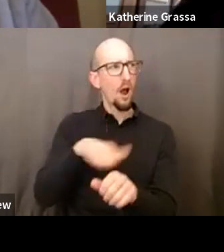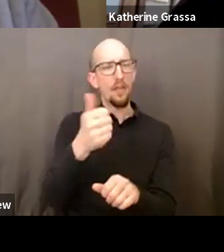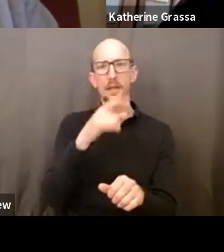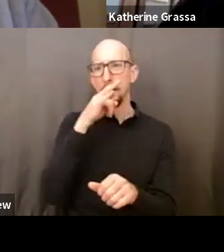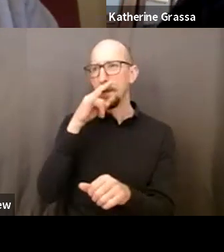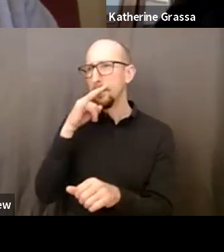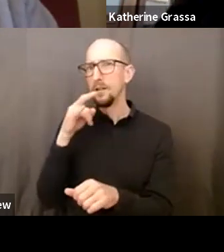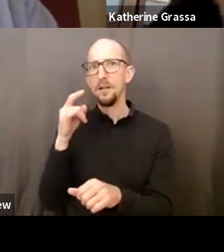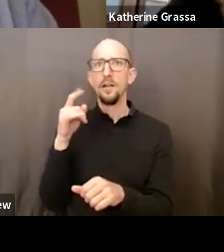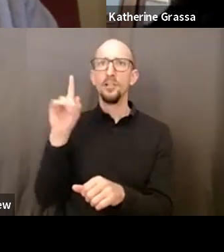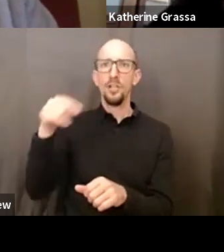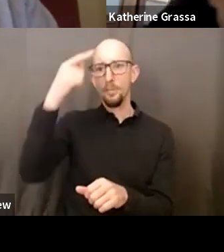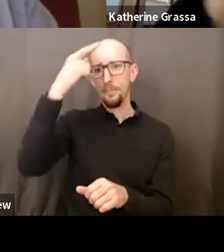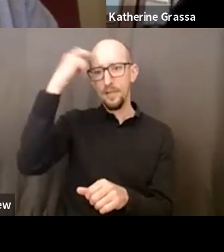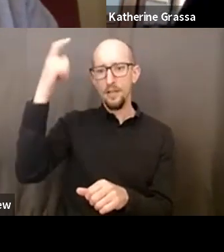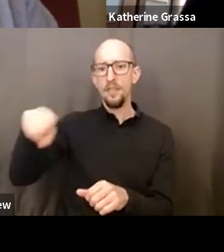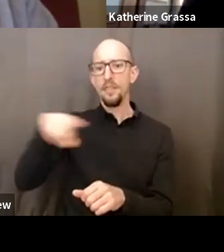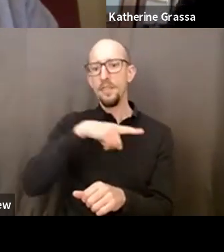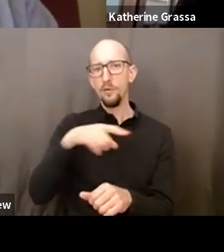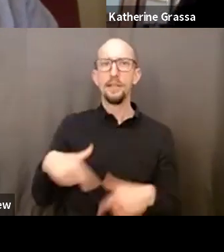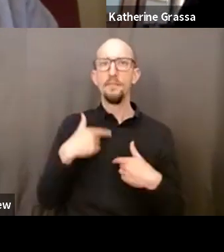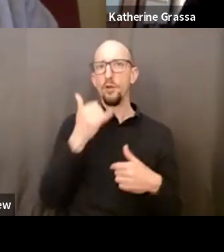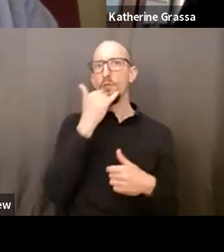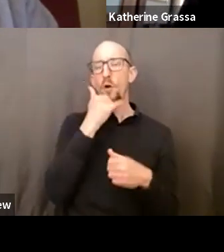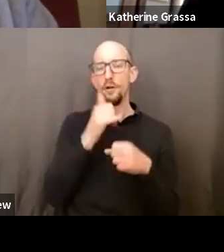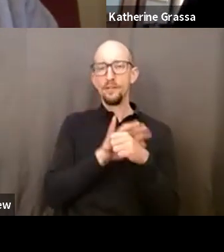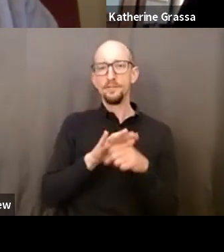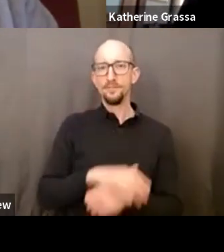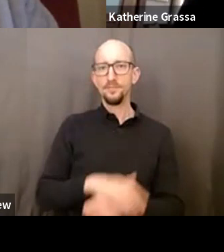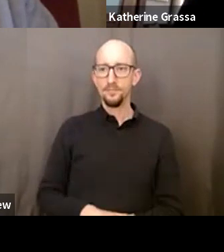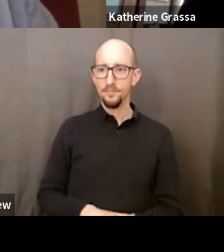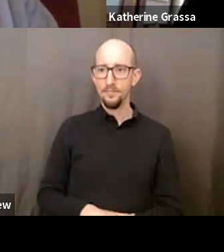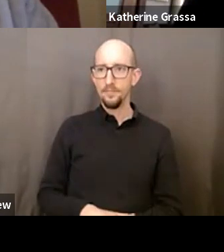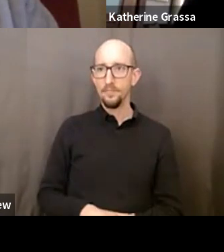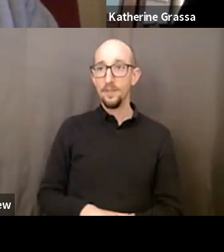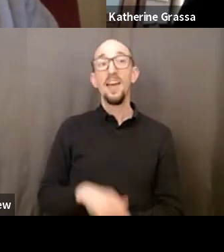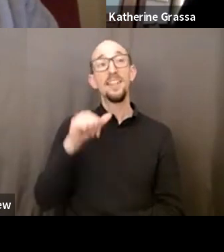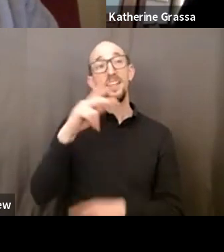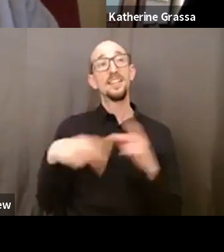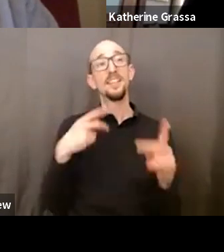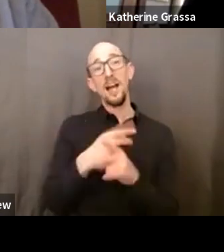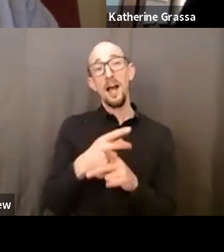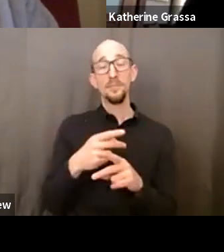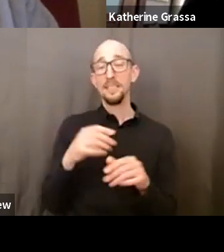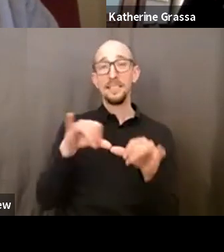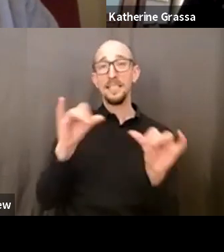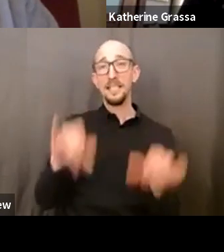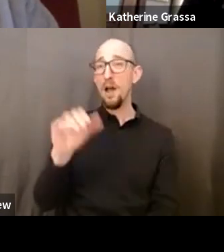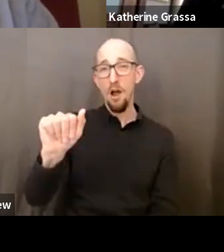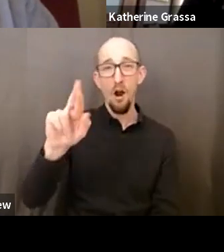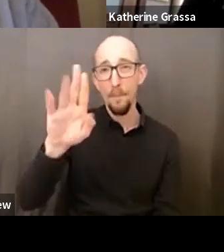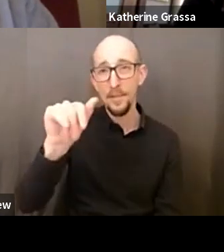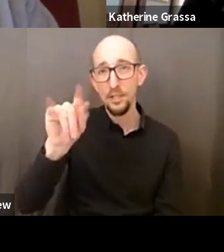in the wrong zip code. Arbitrarily based systems like this benefit or hurt people without knowing